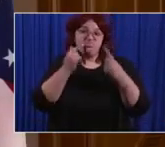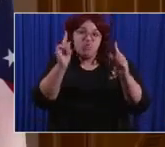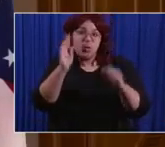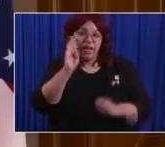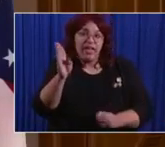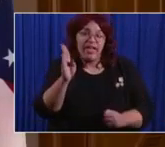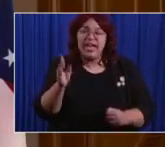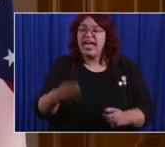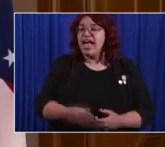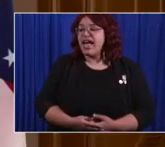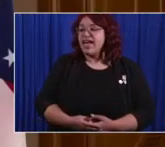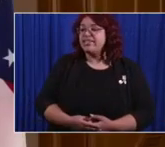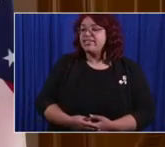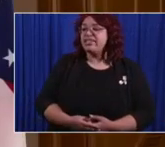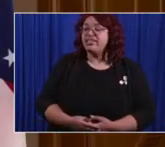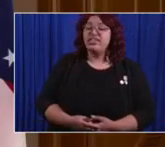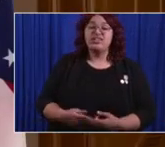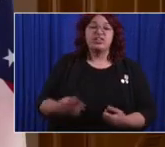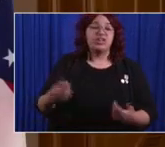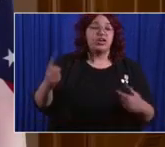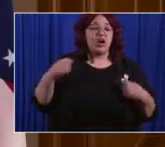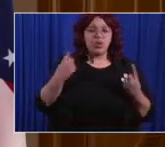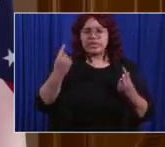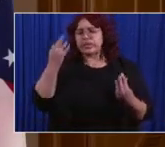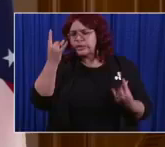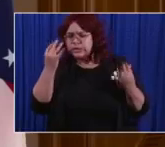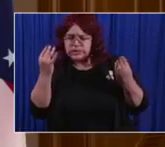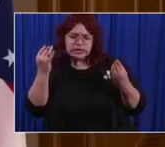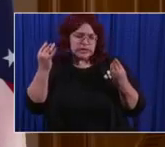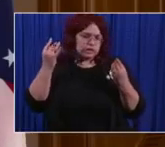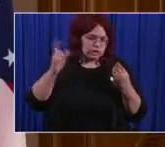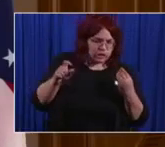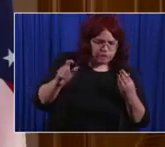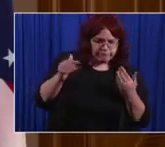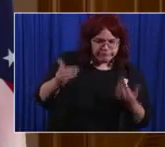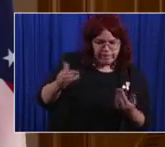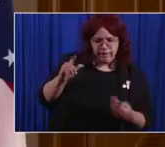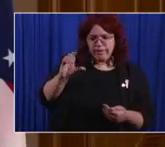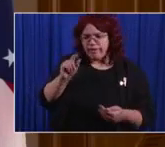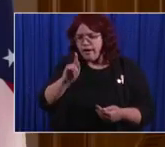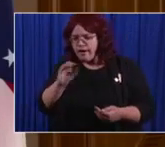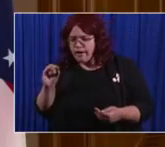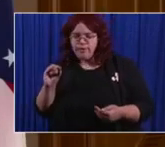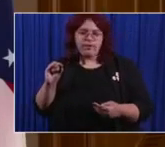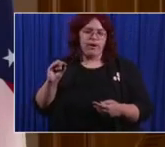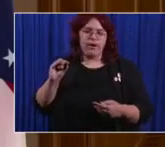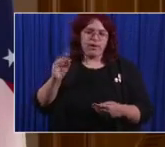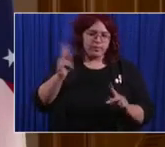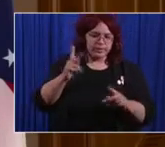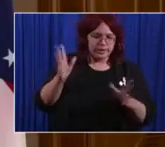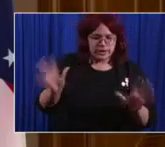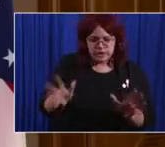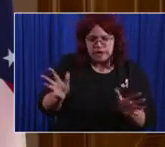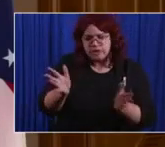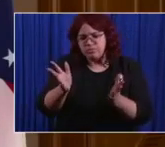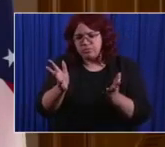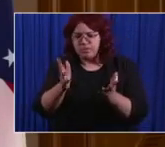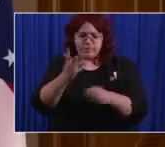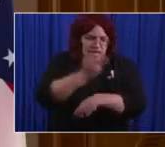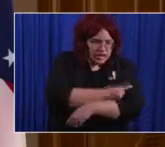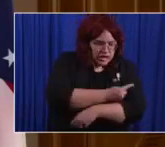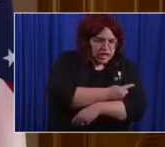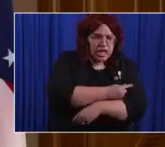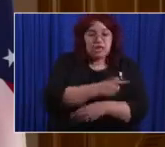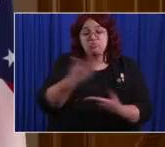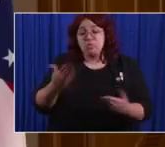it after having looked at it and analyzing it and thinking, hey, it's going to make a difference, I think,